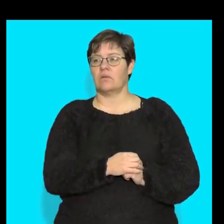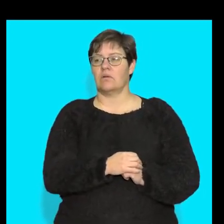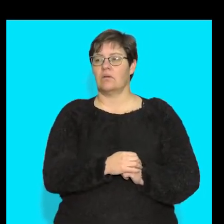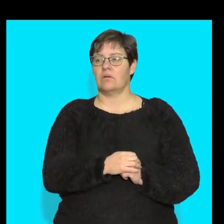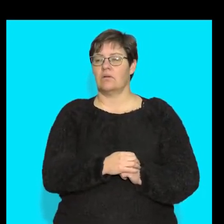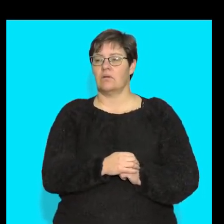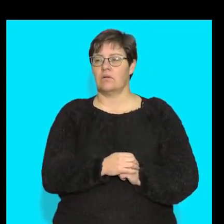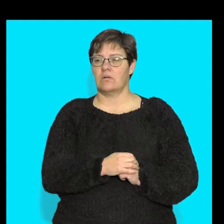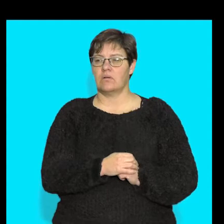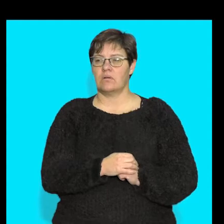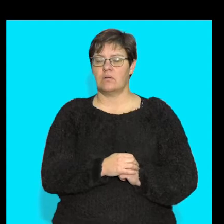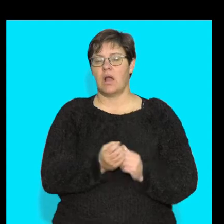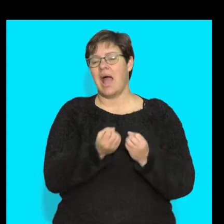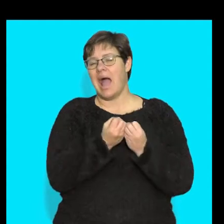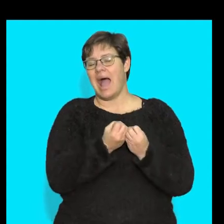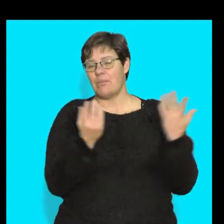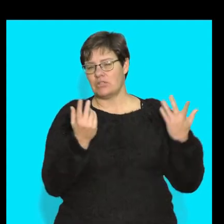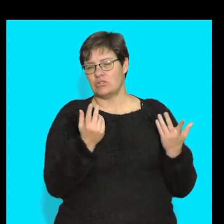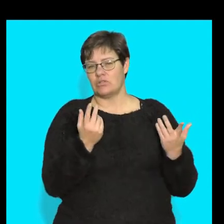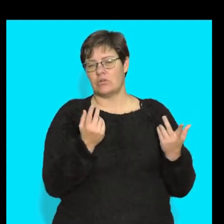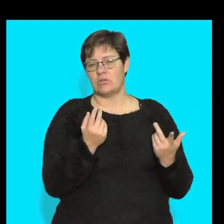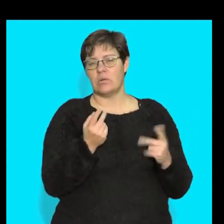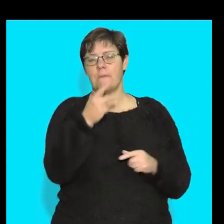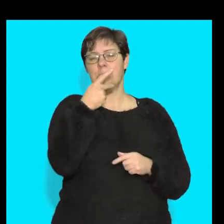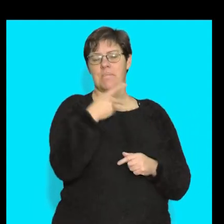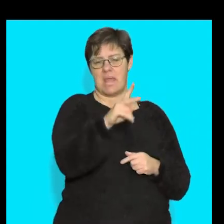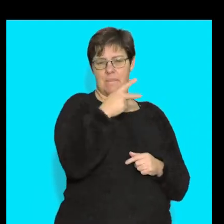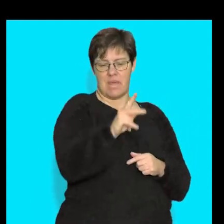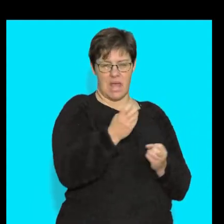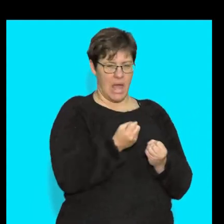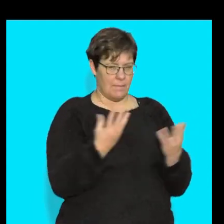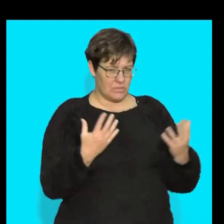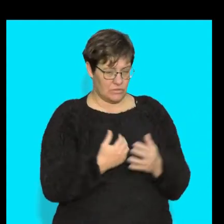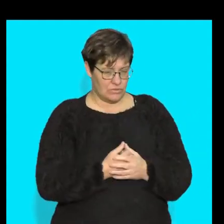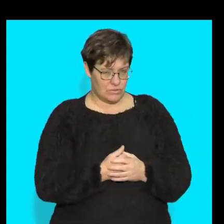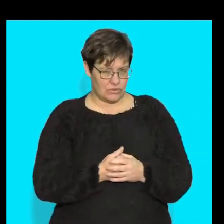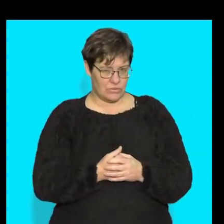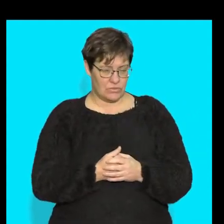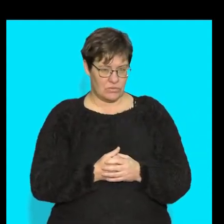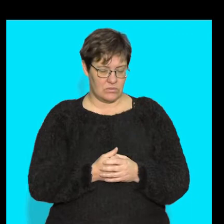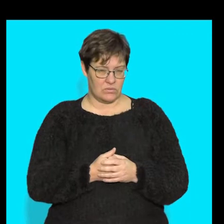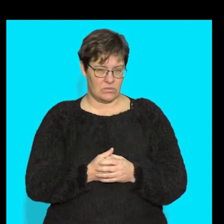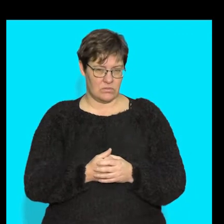at how much will she now pay? Remember though our